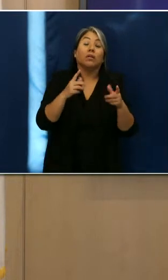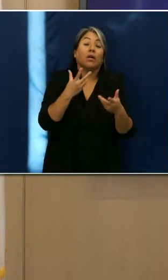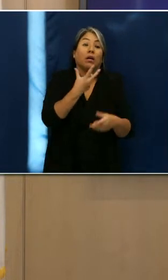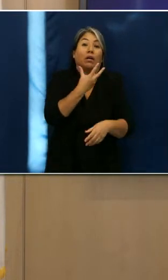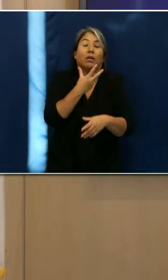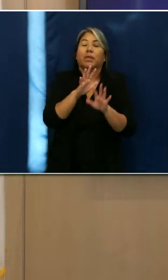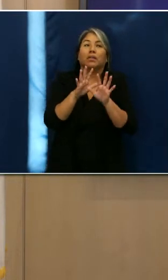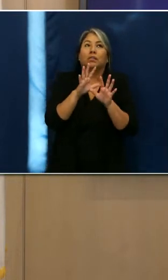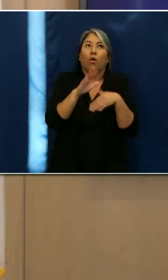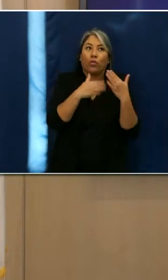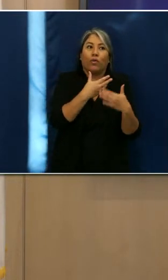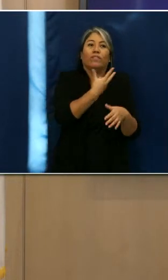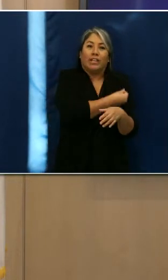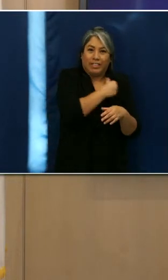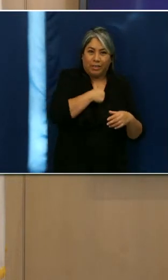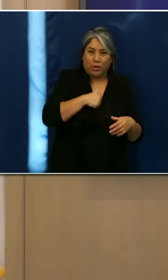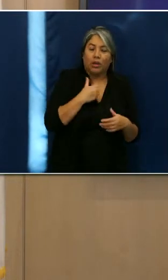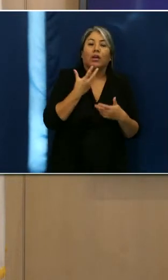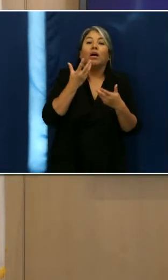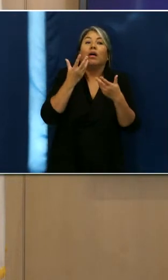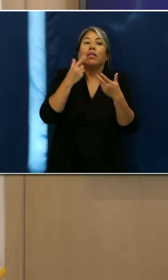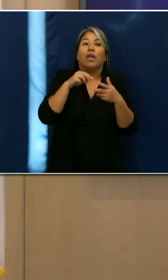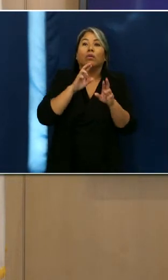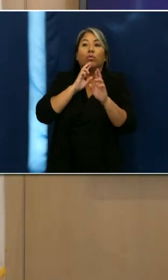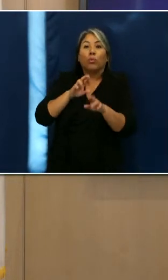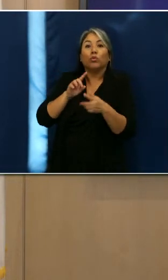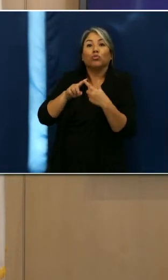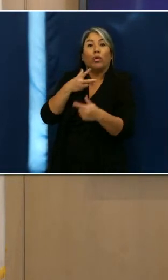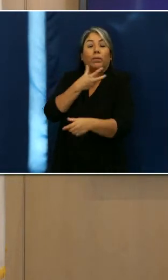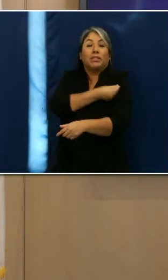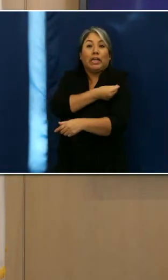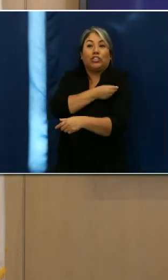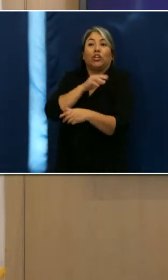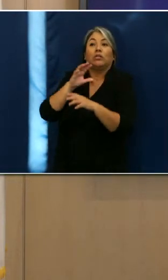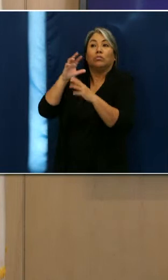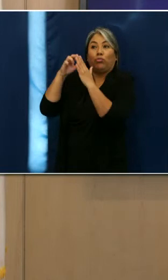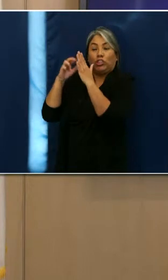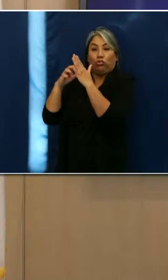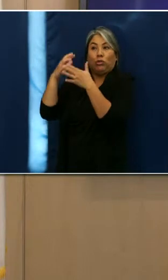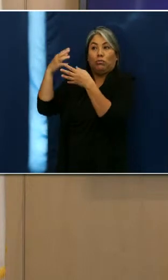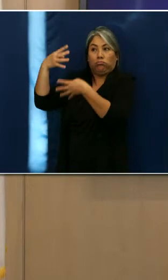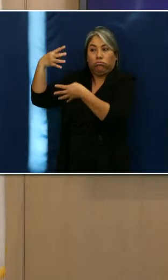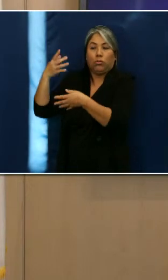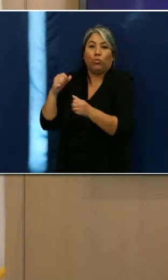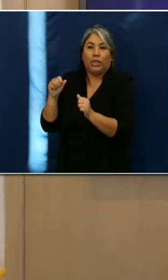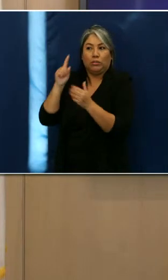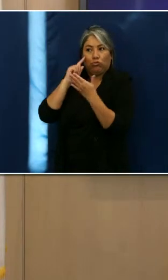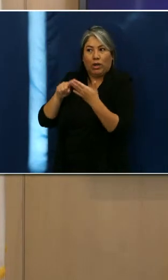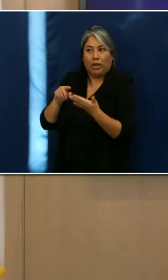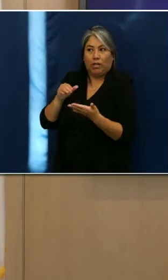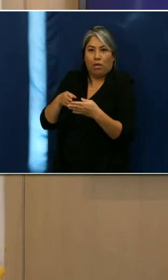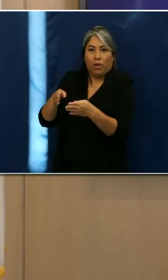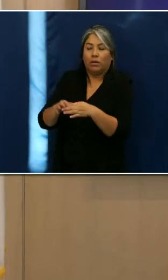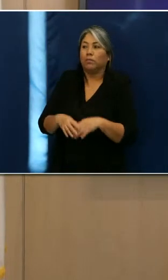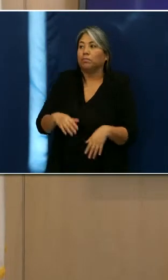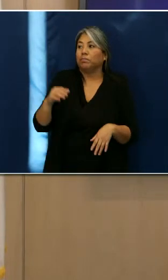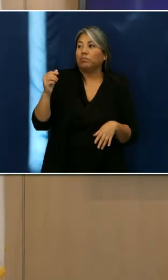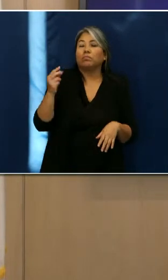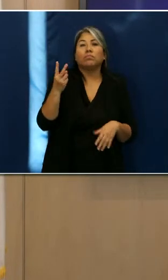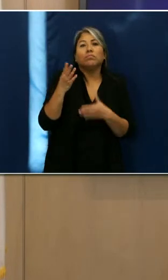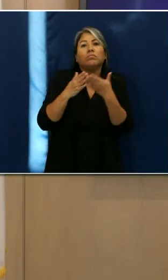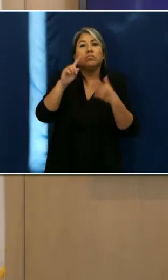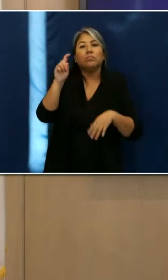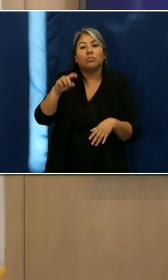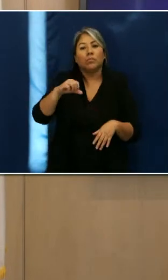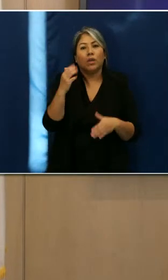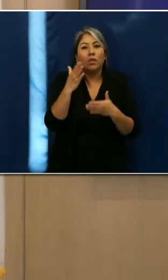those vaccines, I'm sorry, get recorded into our Immunization Registry, so we are able to track it in that manner. And it was a two-parter.